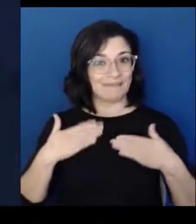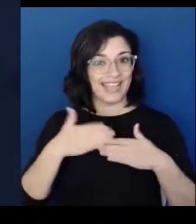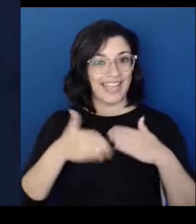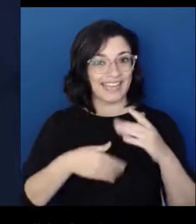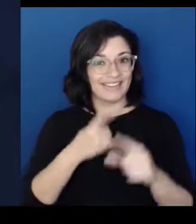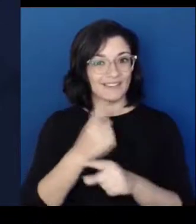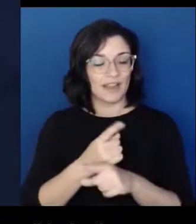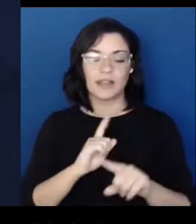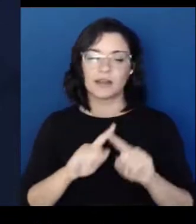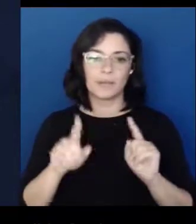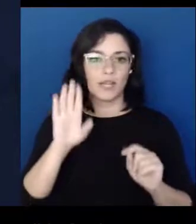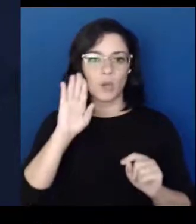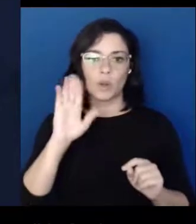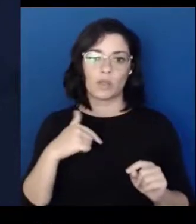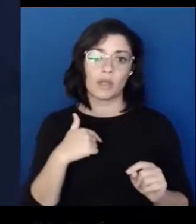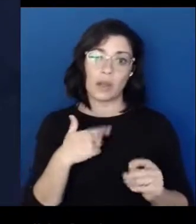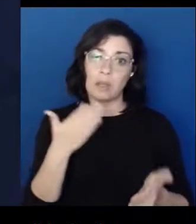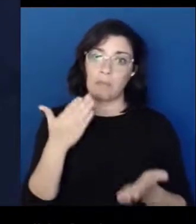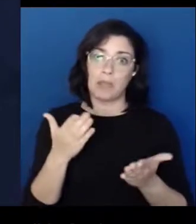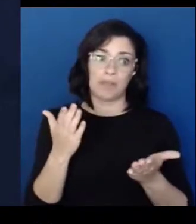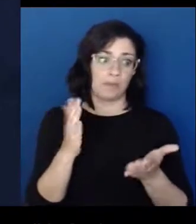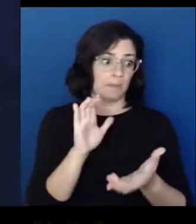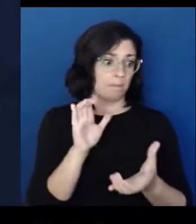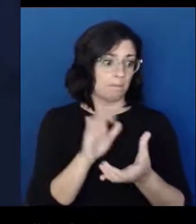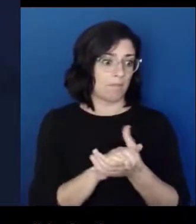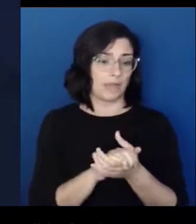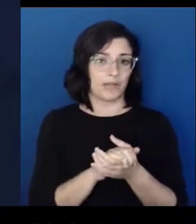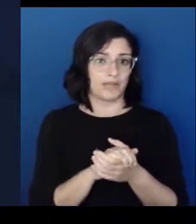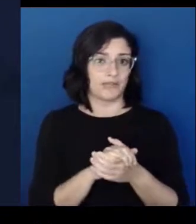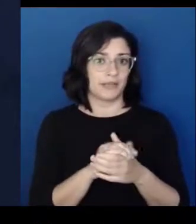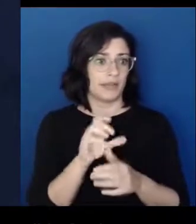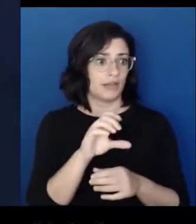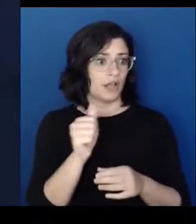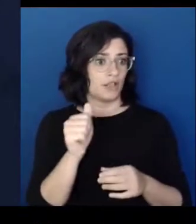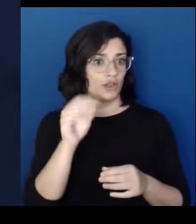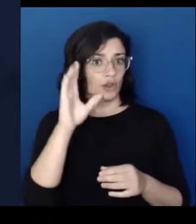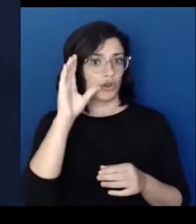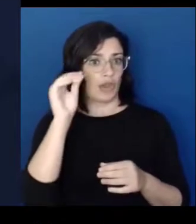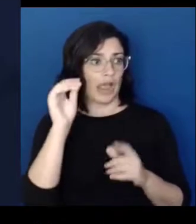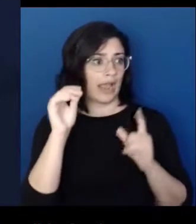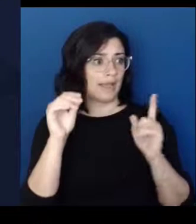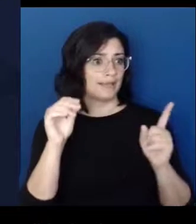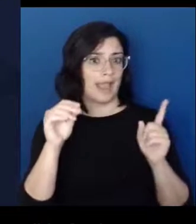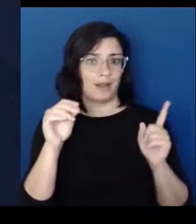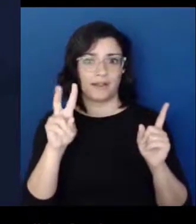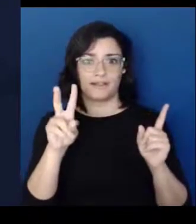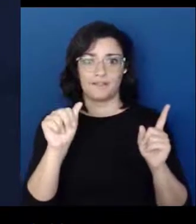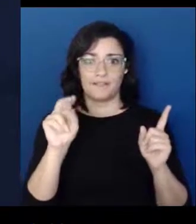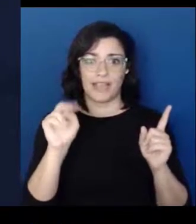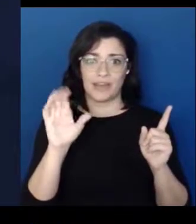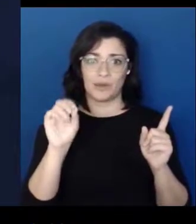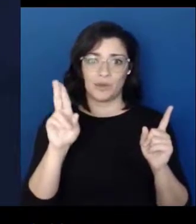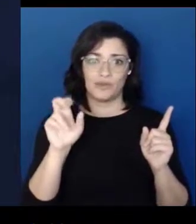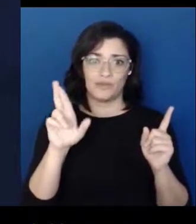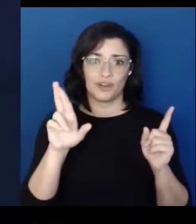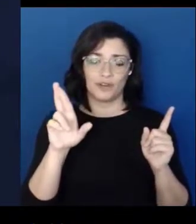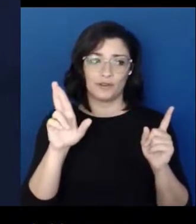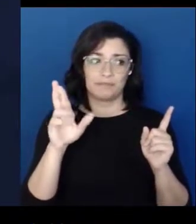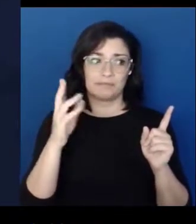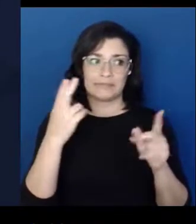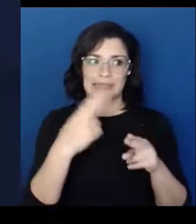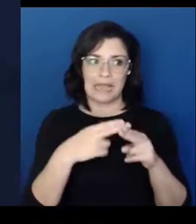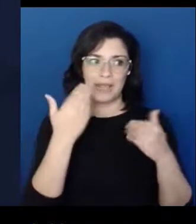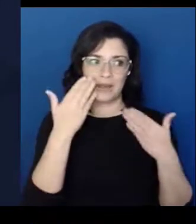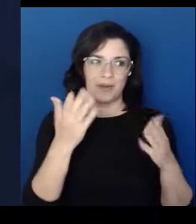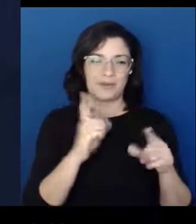some guy in Vancouver whose name I don't know. But instead, I'm married to Doug, the hearing husband. We just